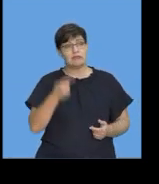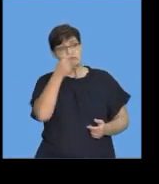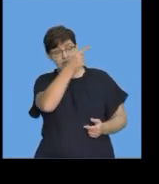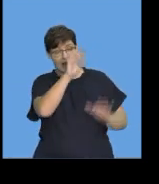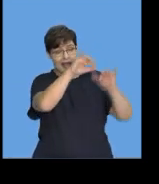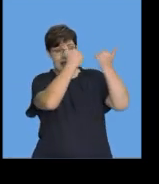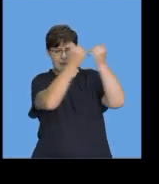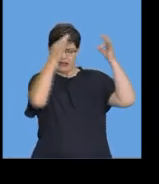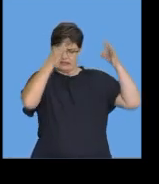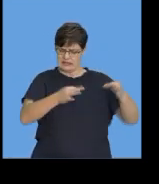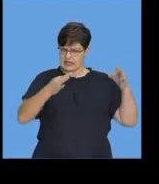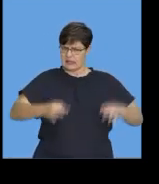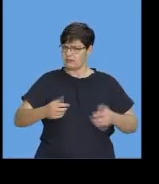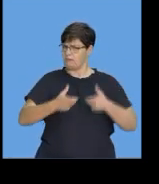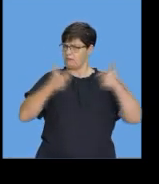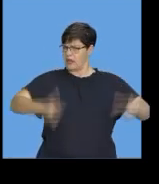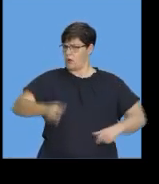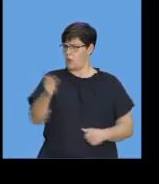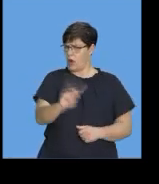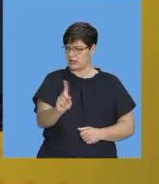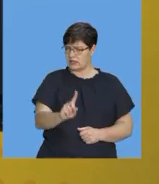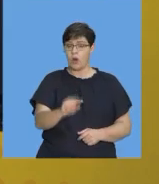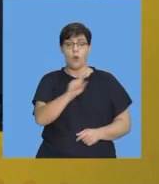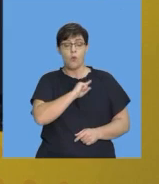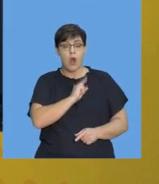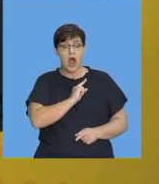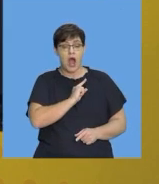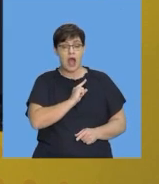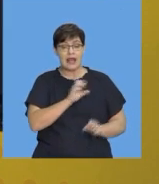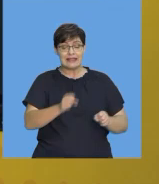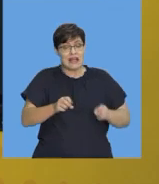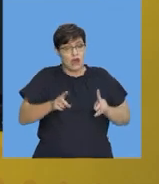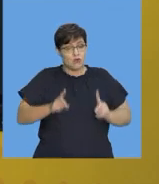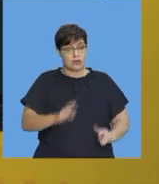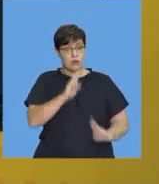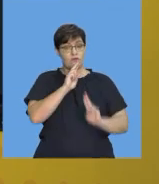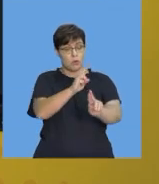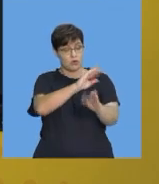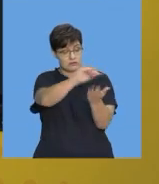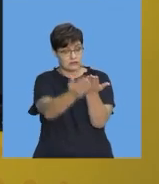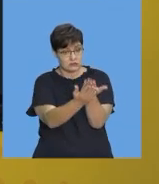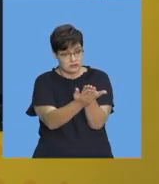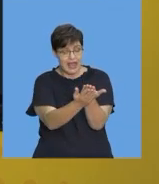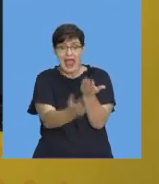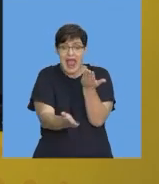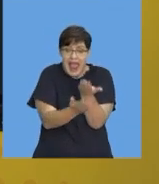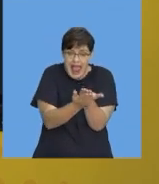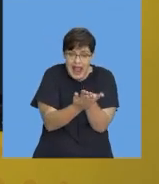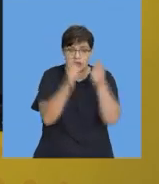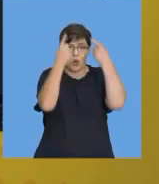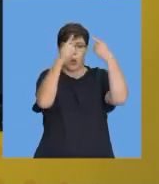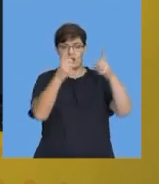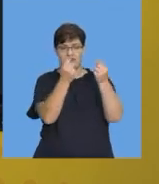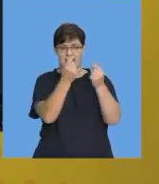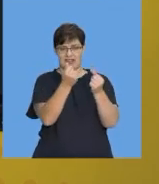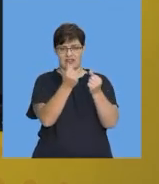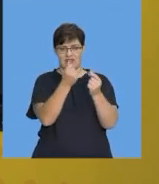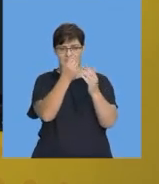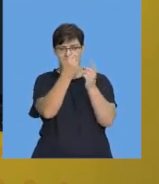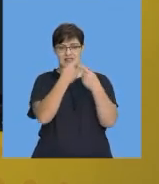decisions were taken. Because remember, the director's report also forms part of your audited financial statements. And then obviously